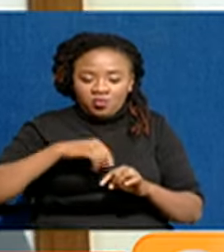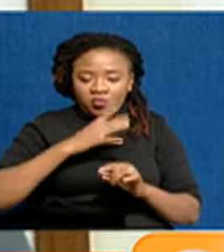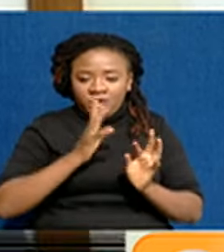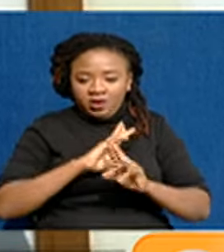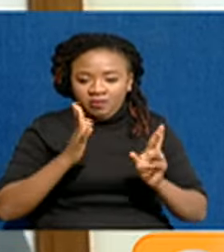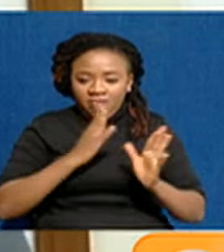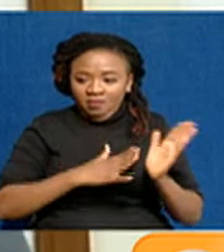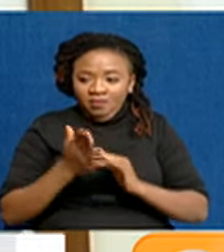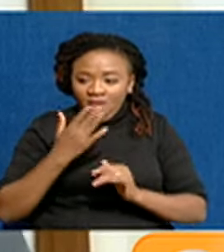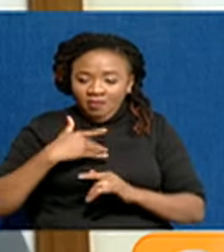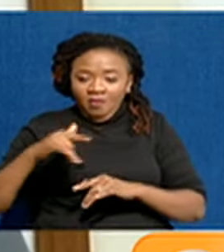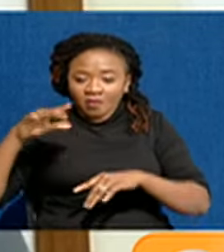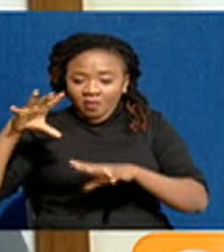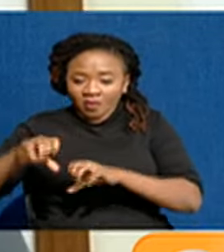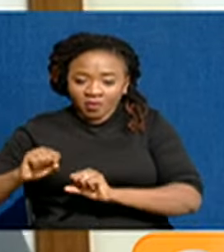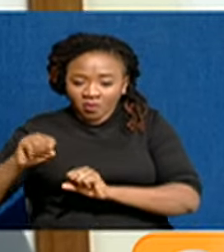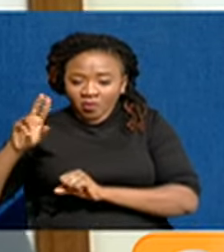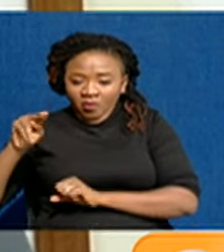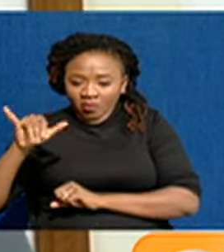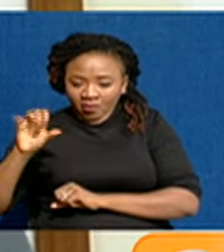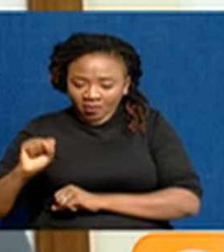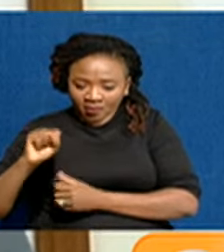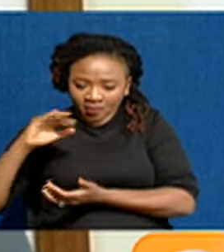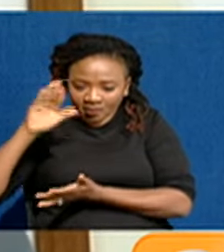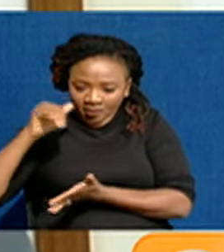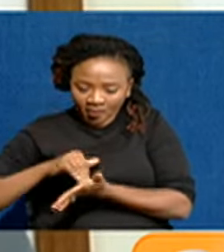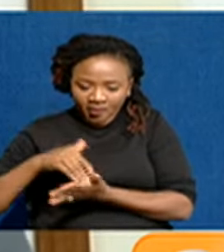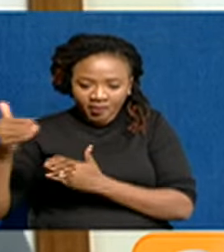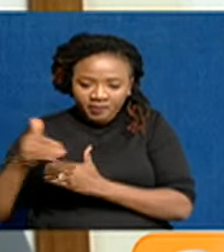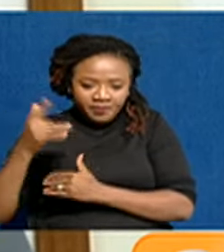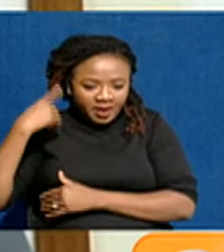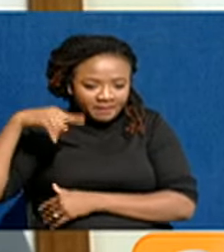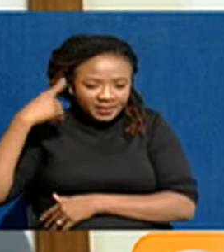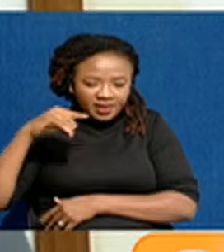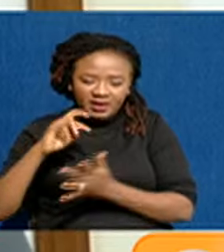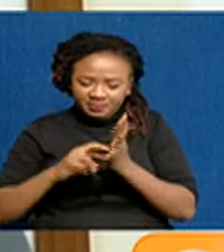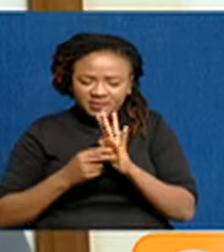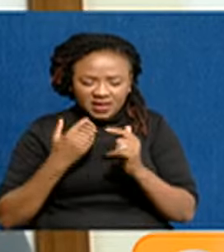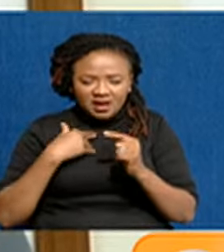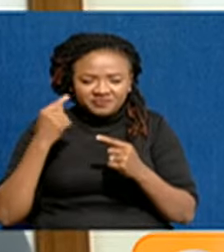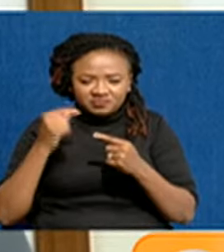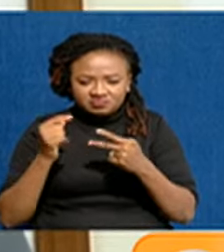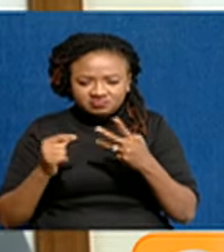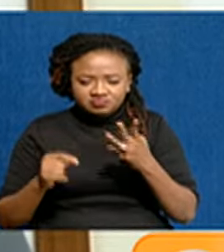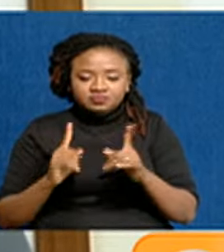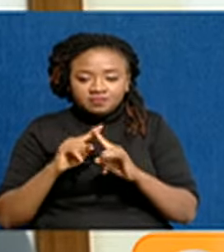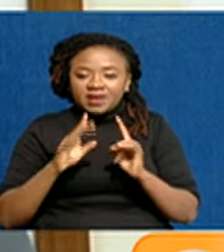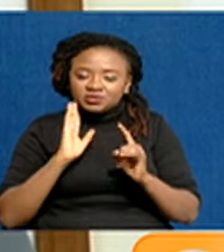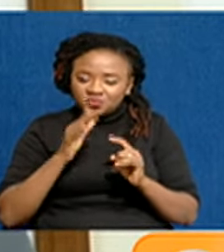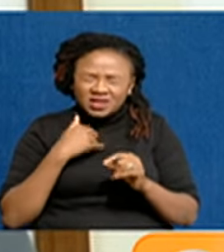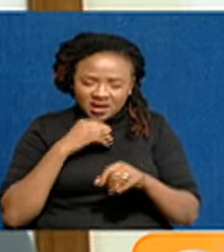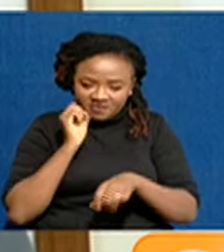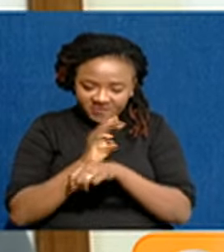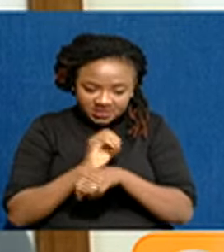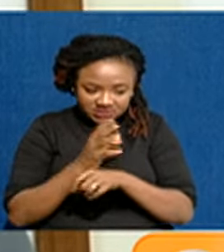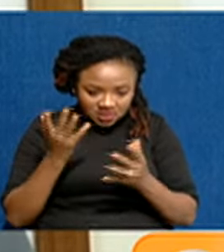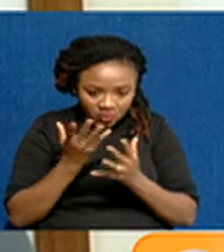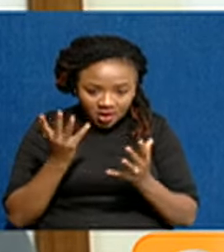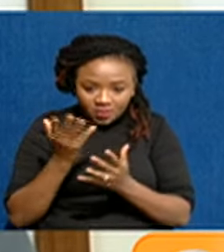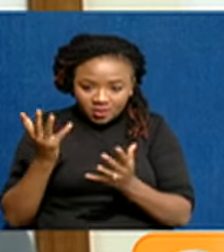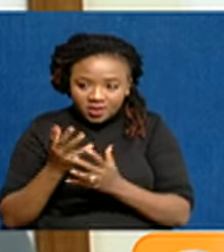one of the NYS barracks near Mathare. So they are there. They are in name. And, of course, we will be advising. This is localized